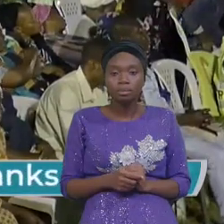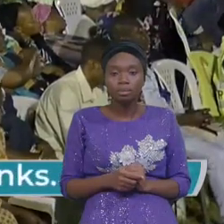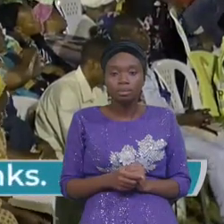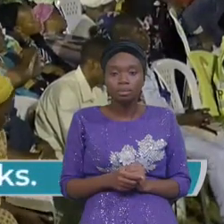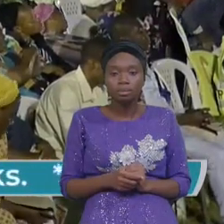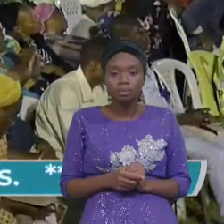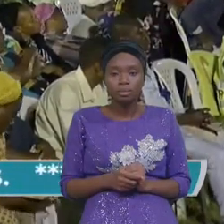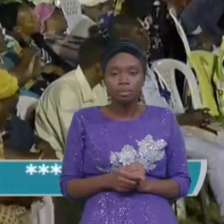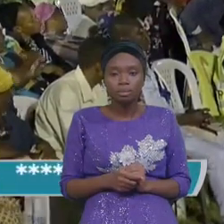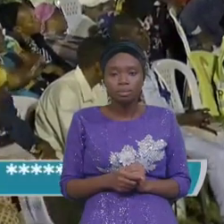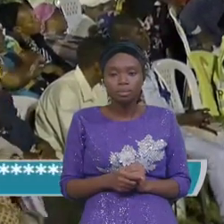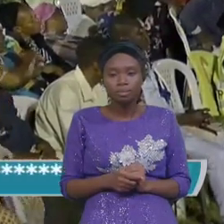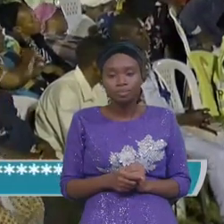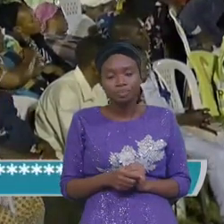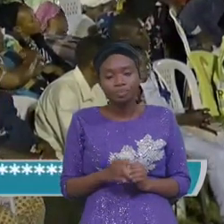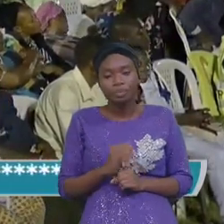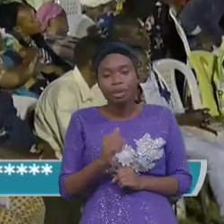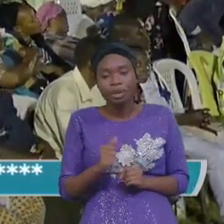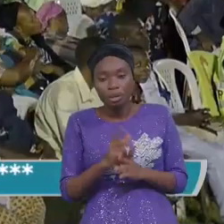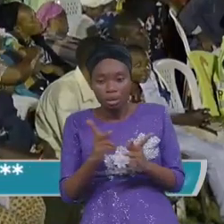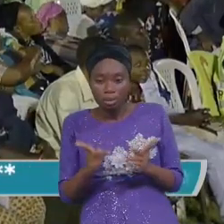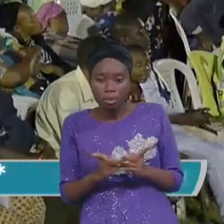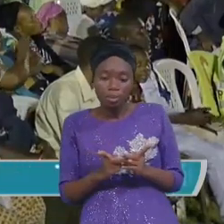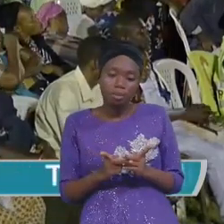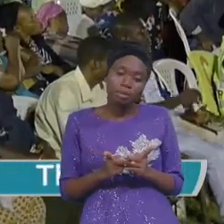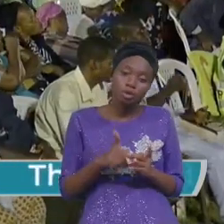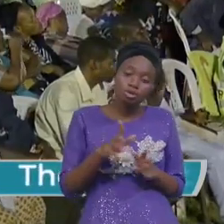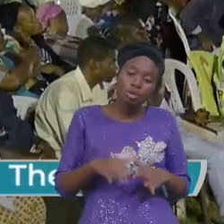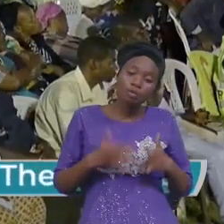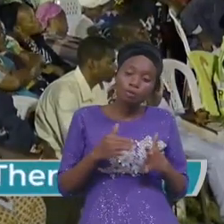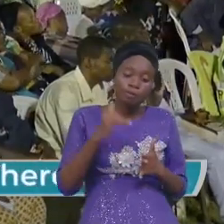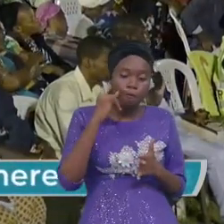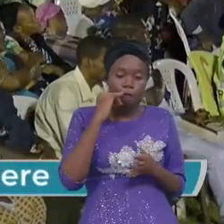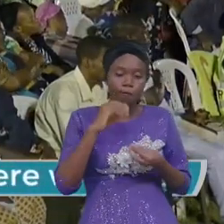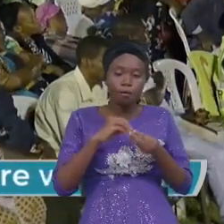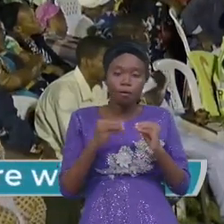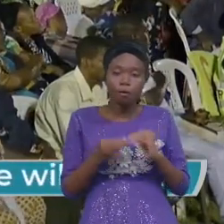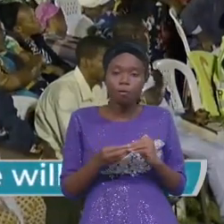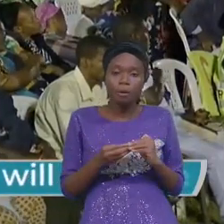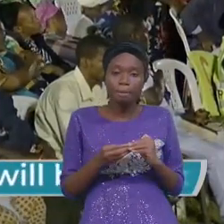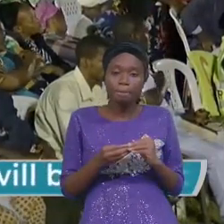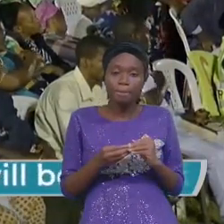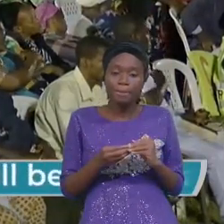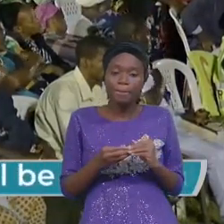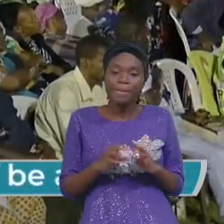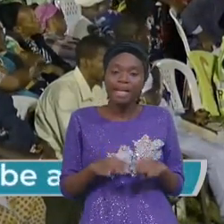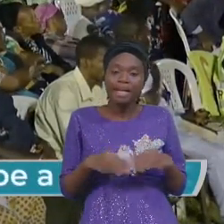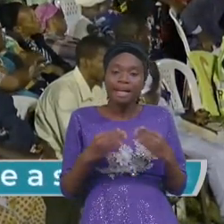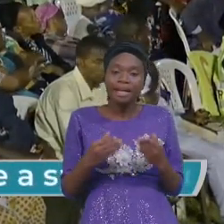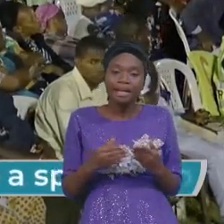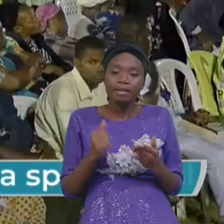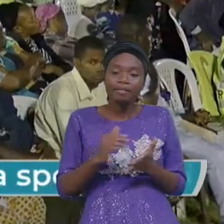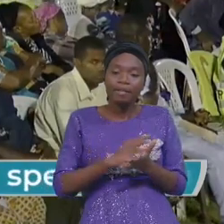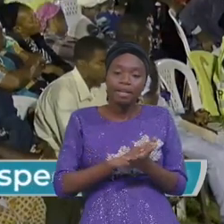Your address, your phone number, please give a clear